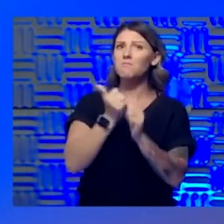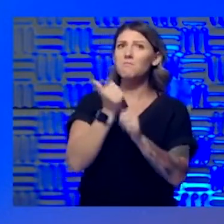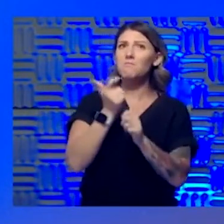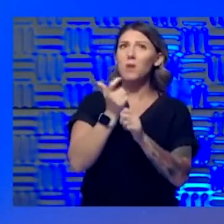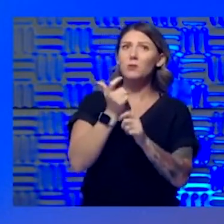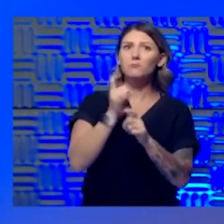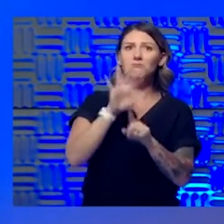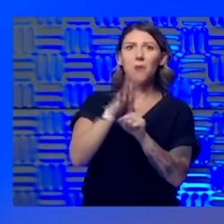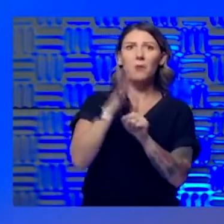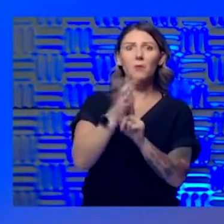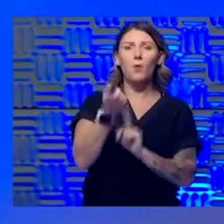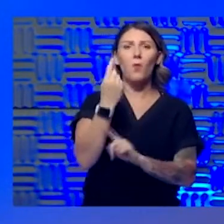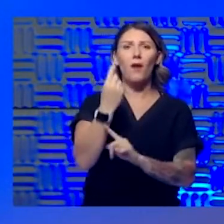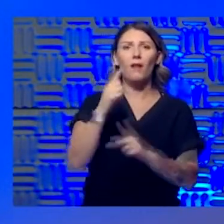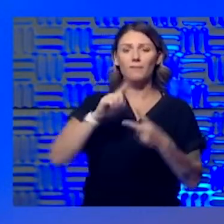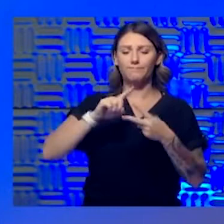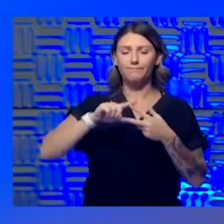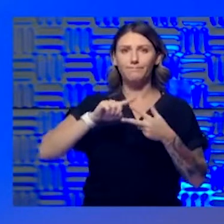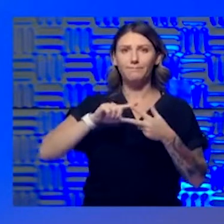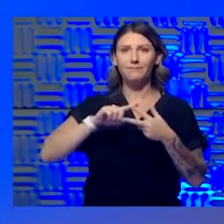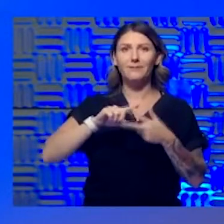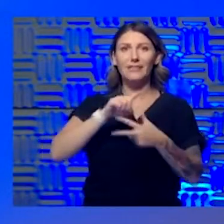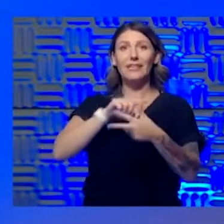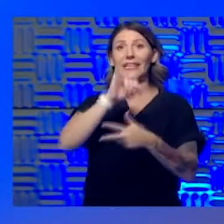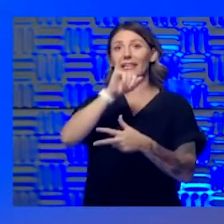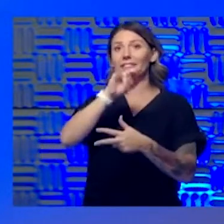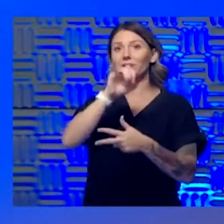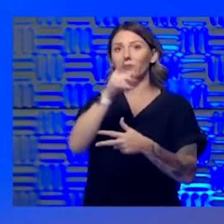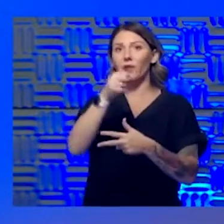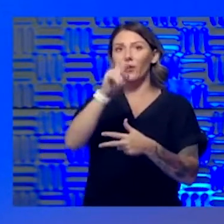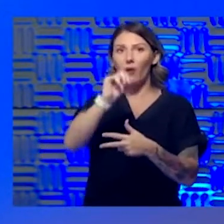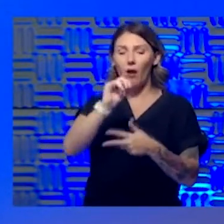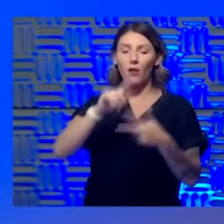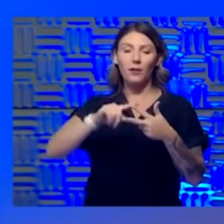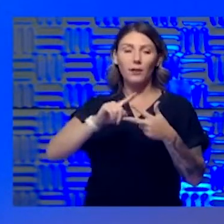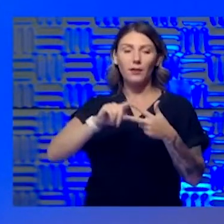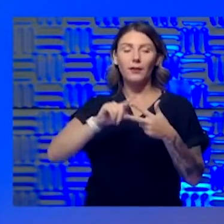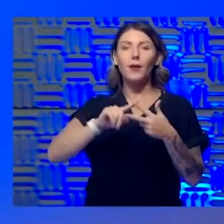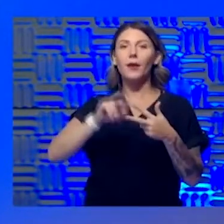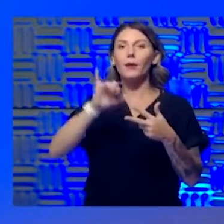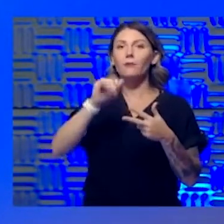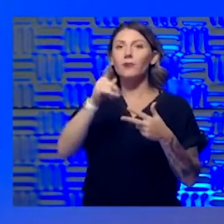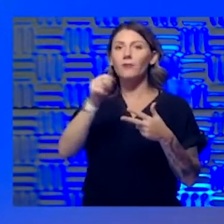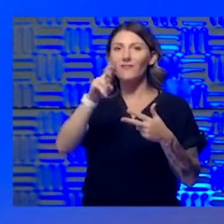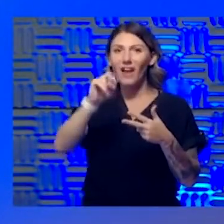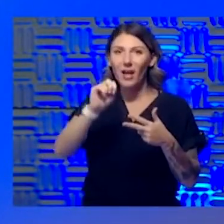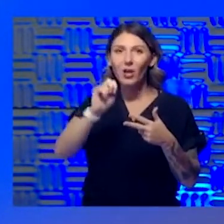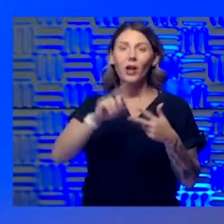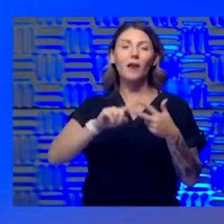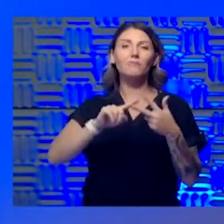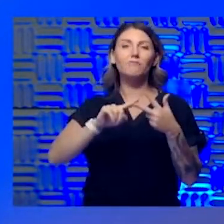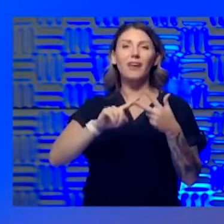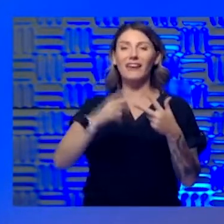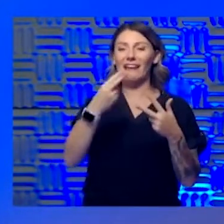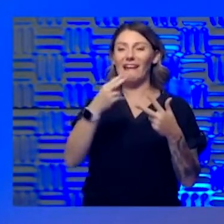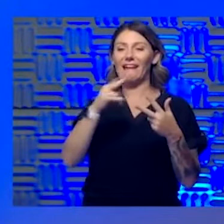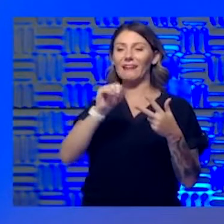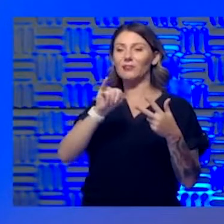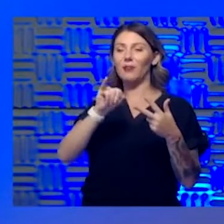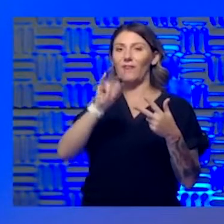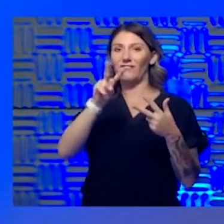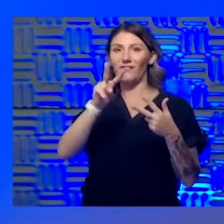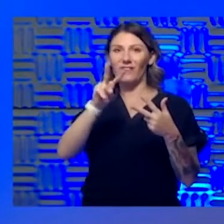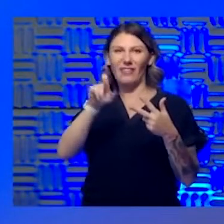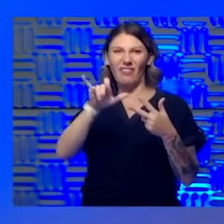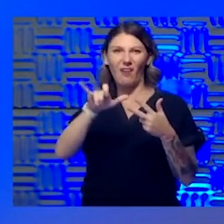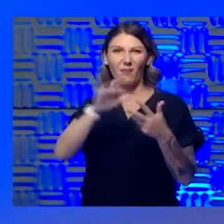an interferon plus a ribavirin plus an HIV combination medicine.